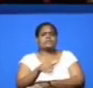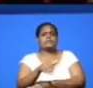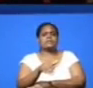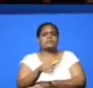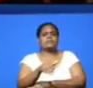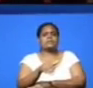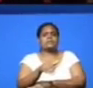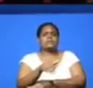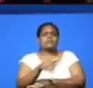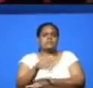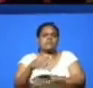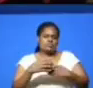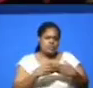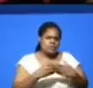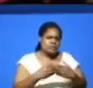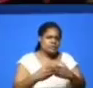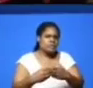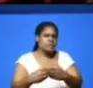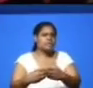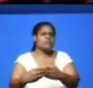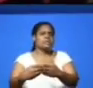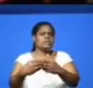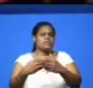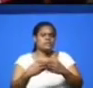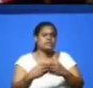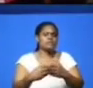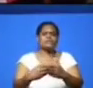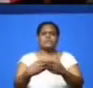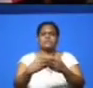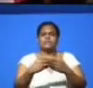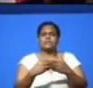I'll walk you through the connectivity pieces.